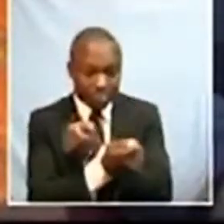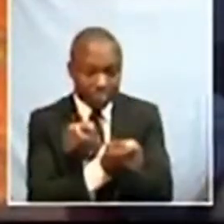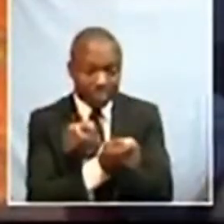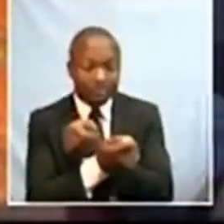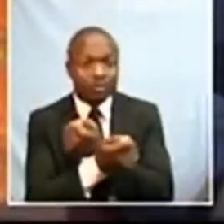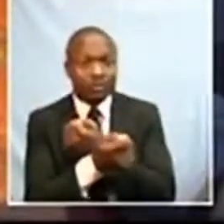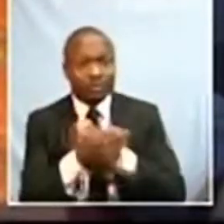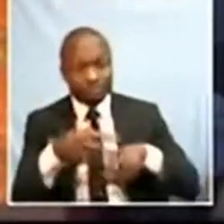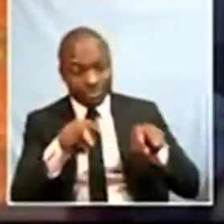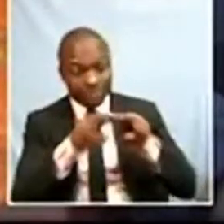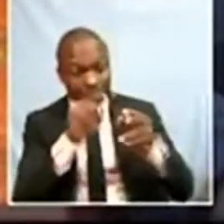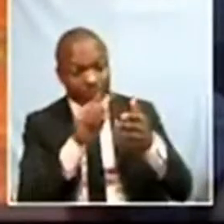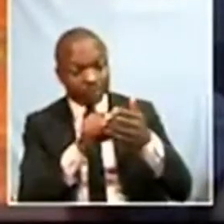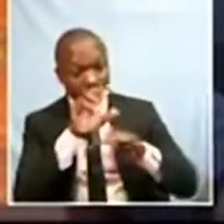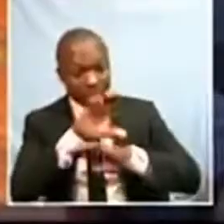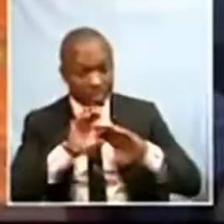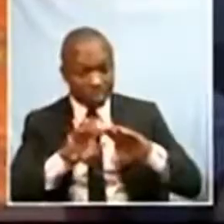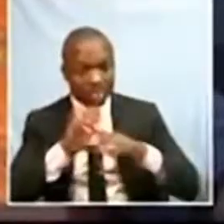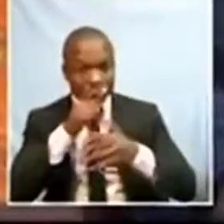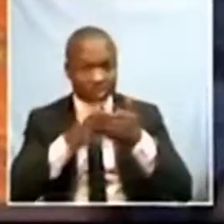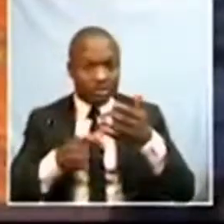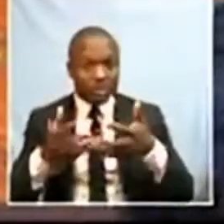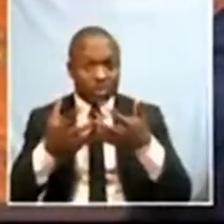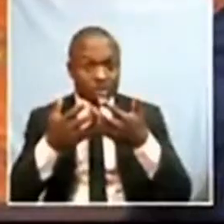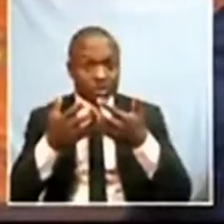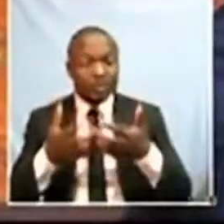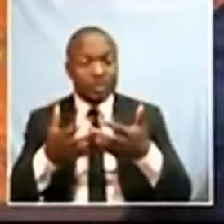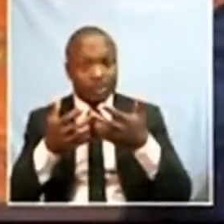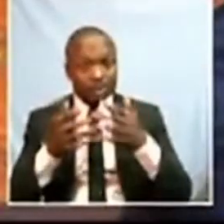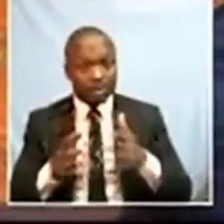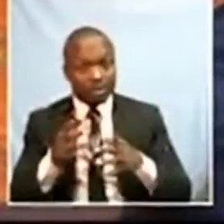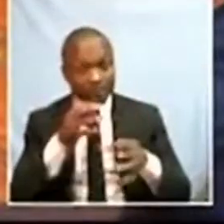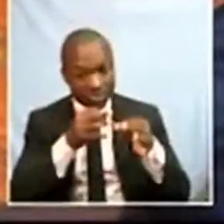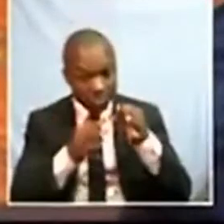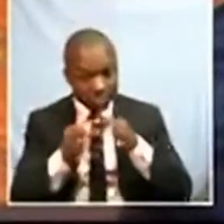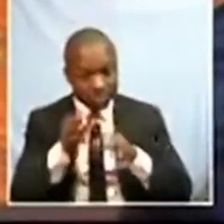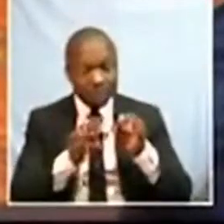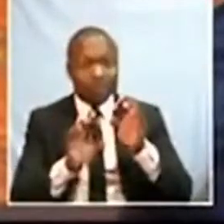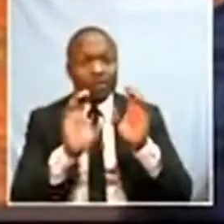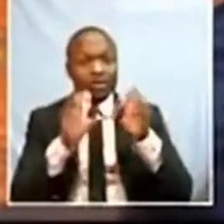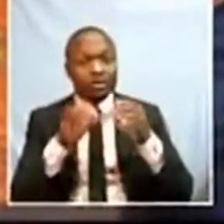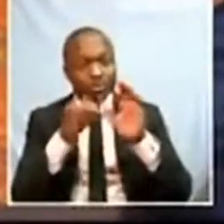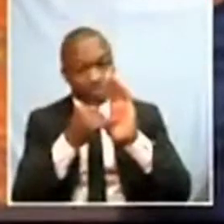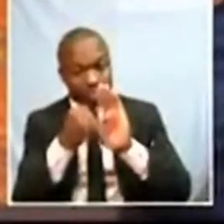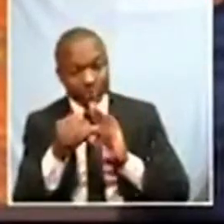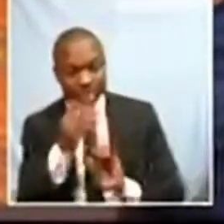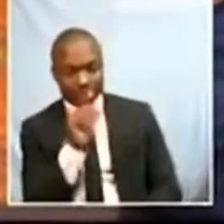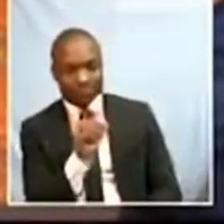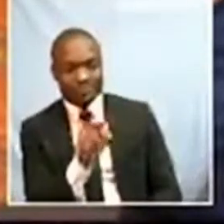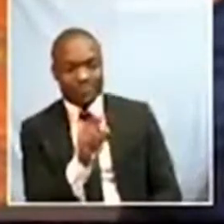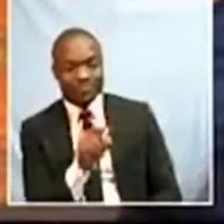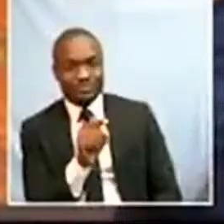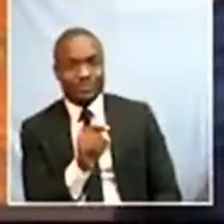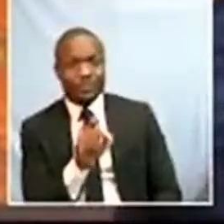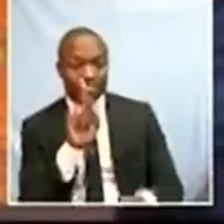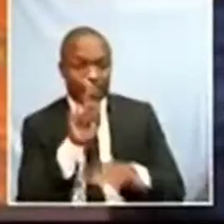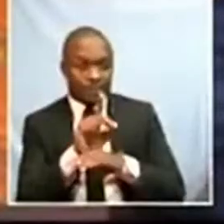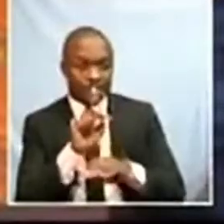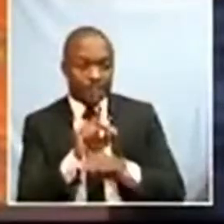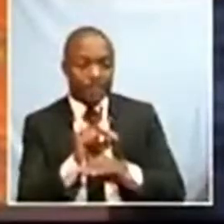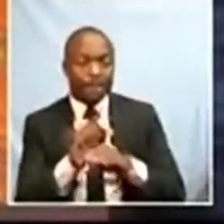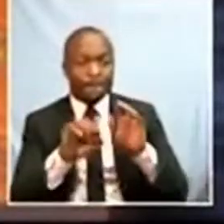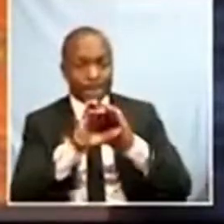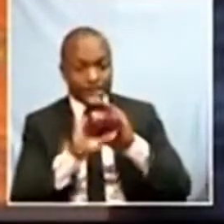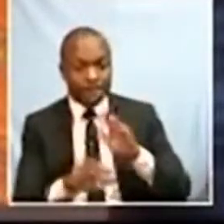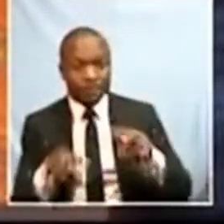And this led to what the engineer was trying to explain when the council identified that the projects were